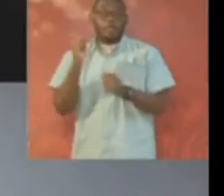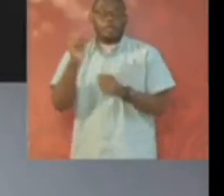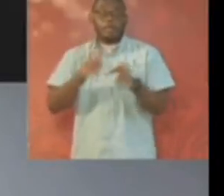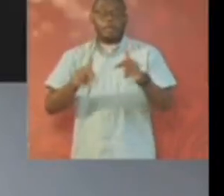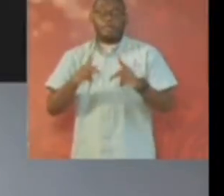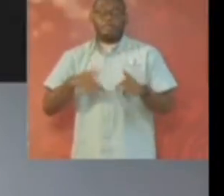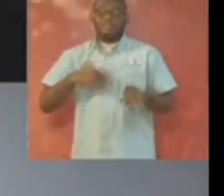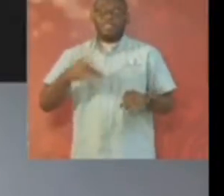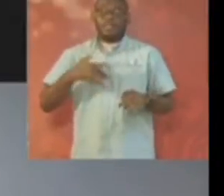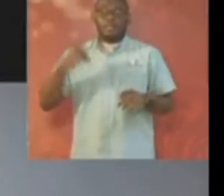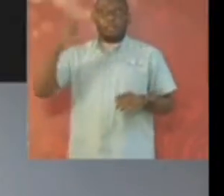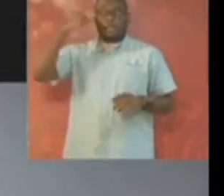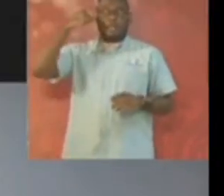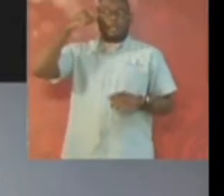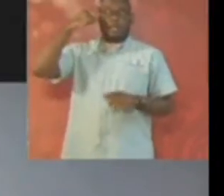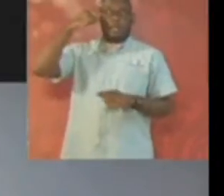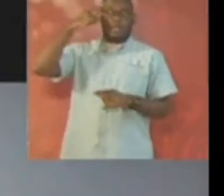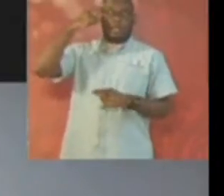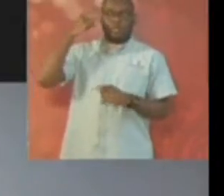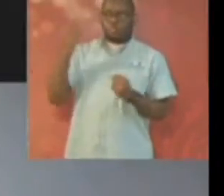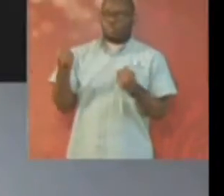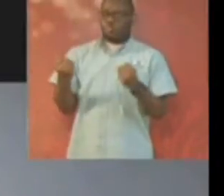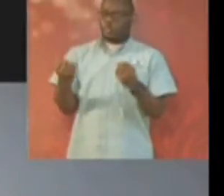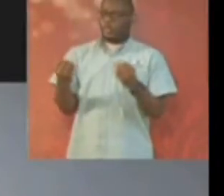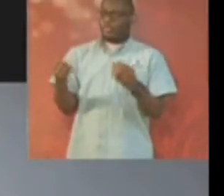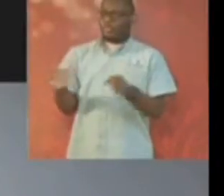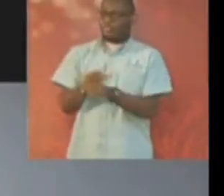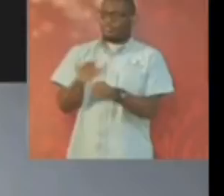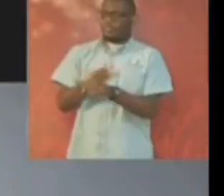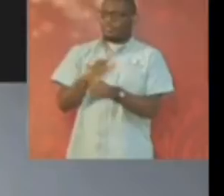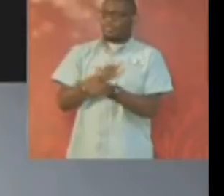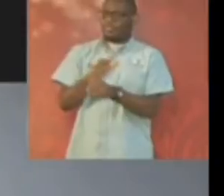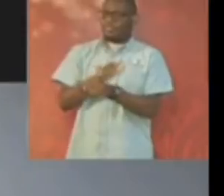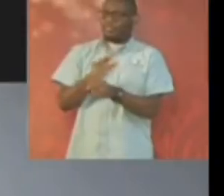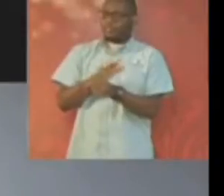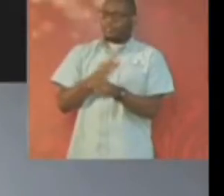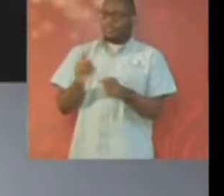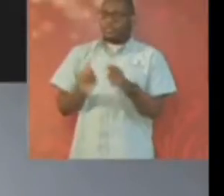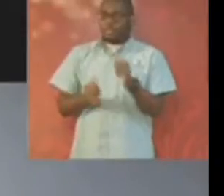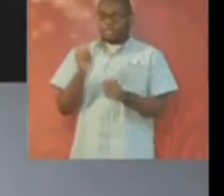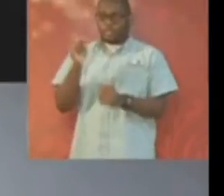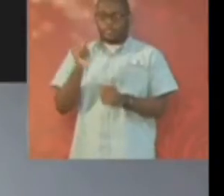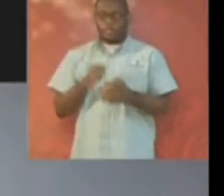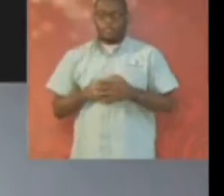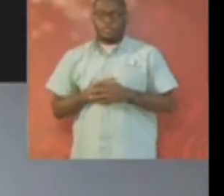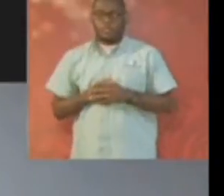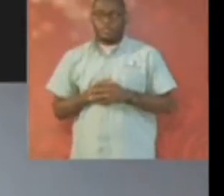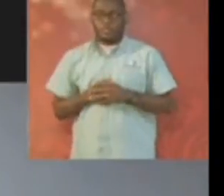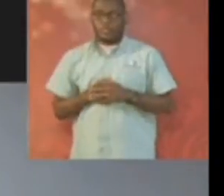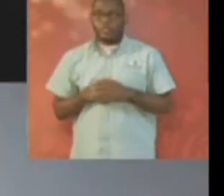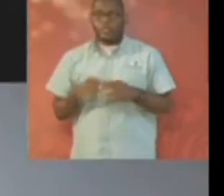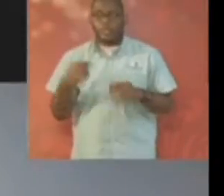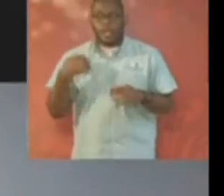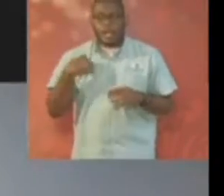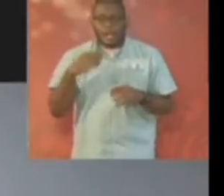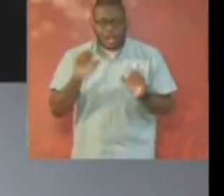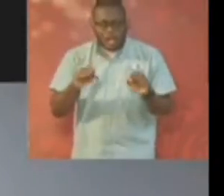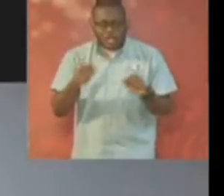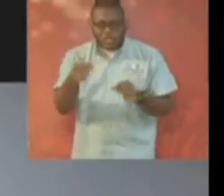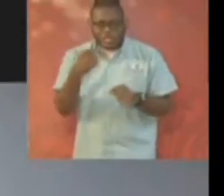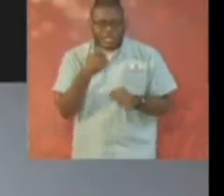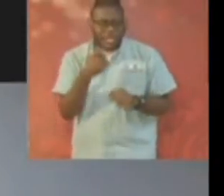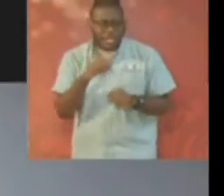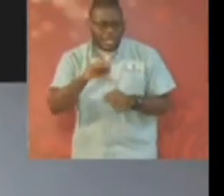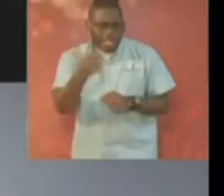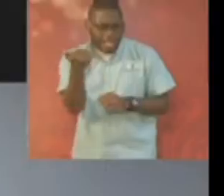bit overwhelmed. So is there anything you can put or you can say to, put our nationals or TNT nationals at ease